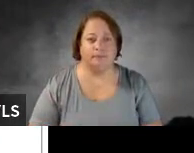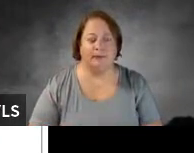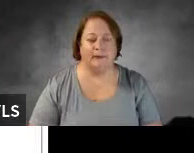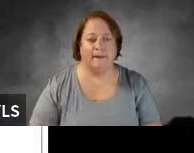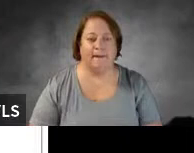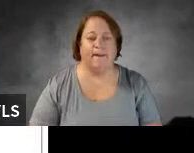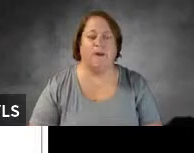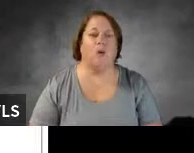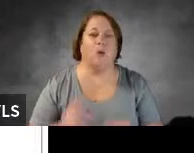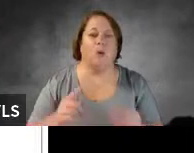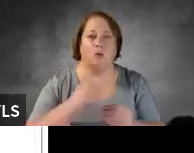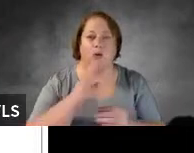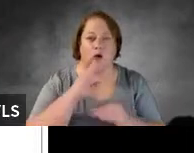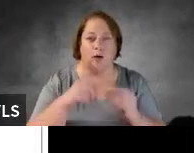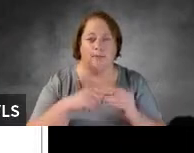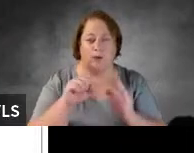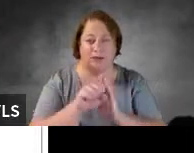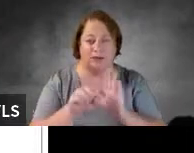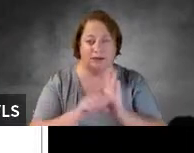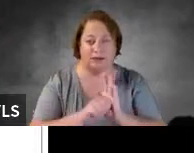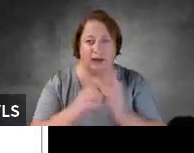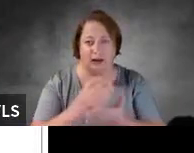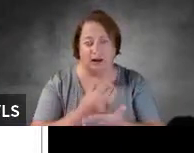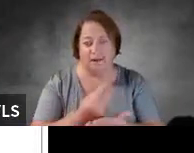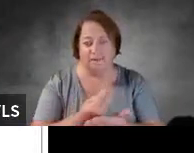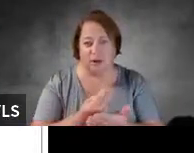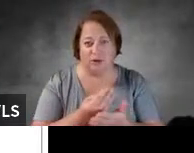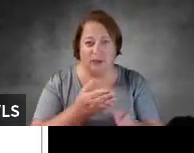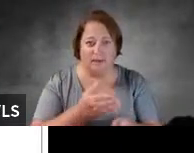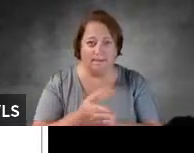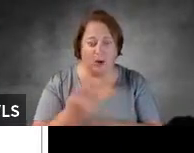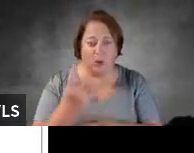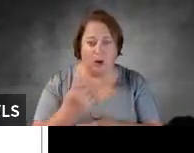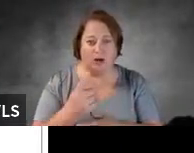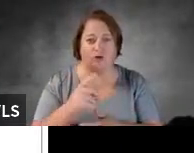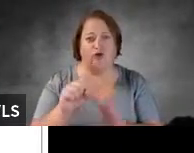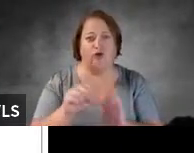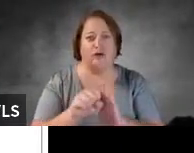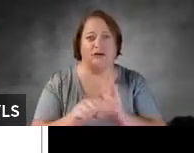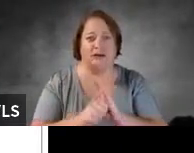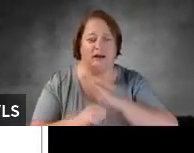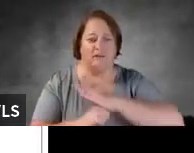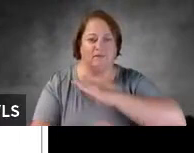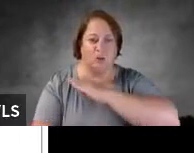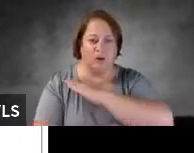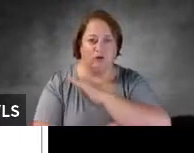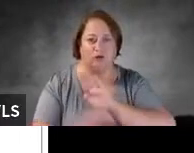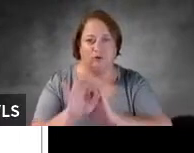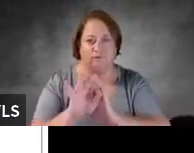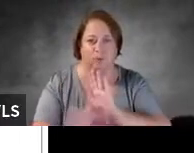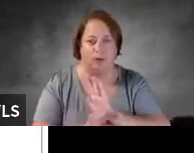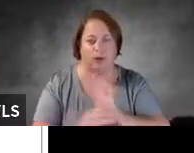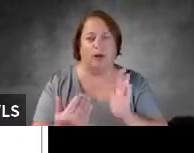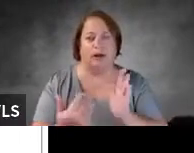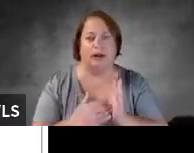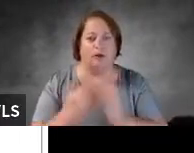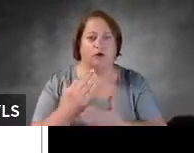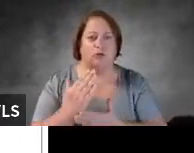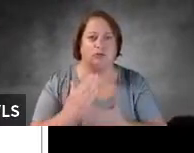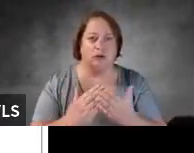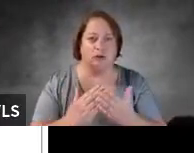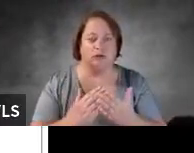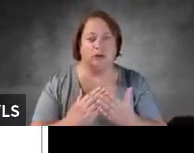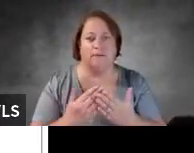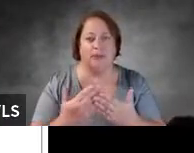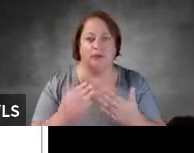So when we talk about state funds, the main one that comes to mind is your state foundation formula. Again, there were a couple withholdings this year